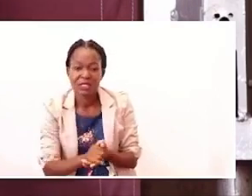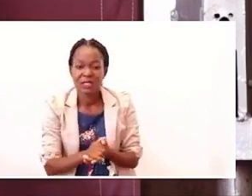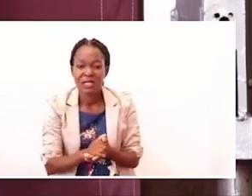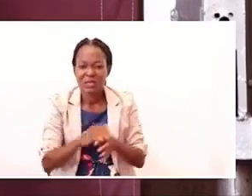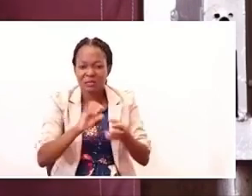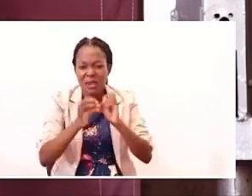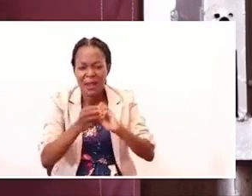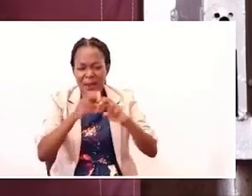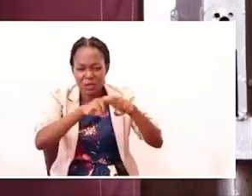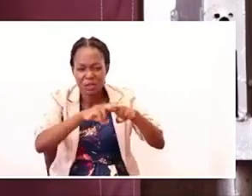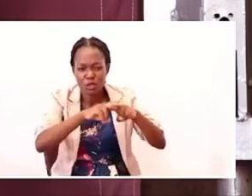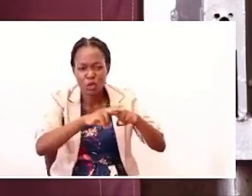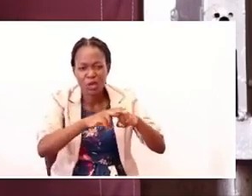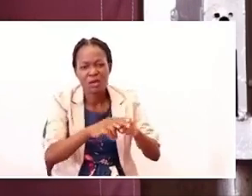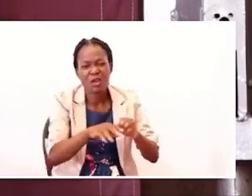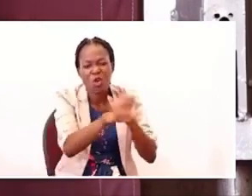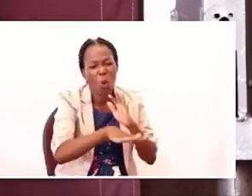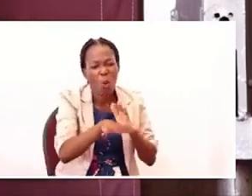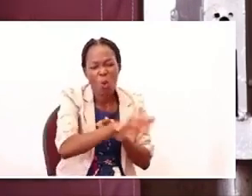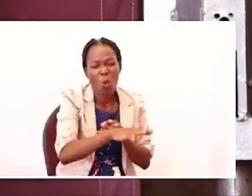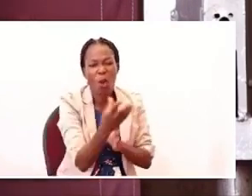positions domestic capital as bad.